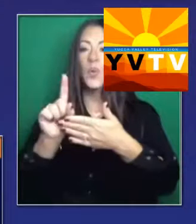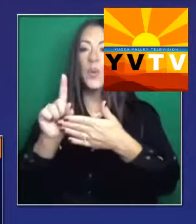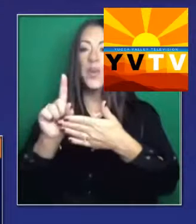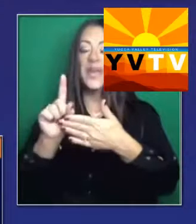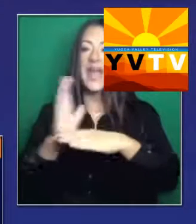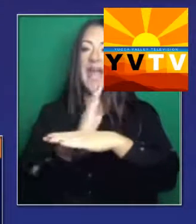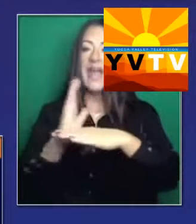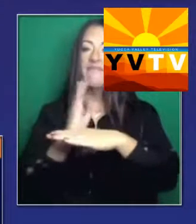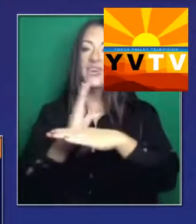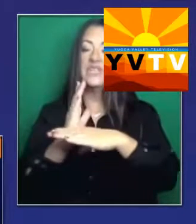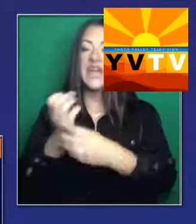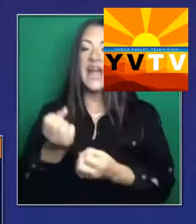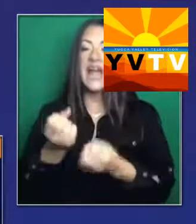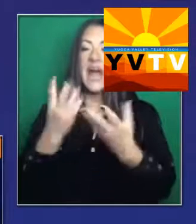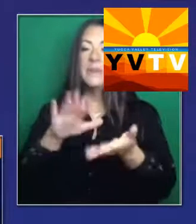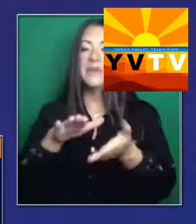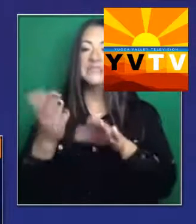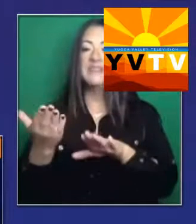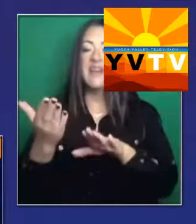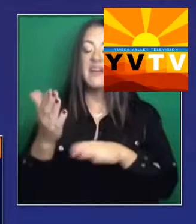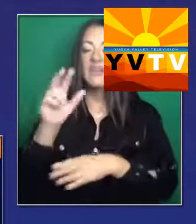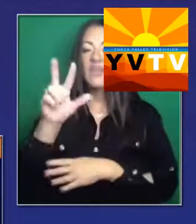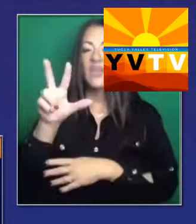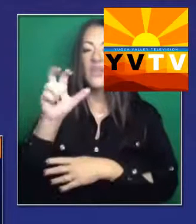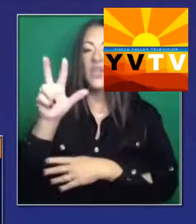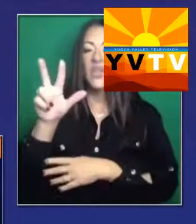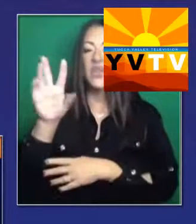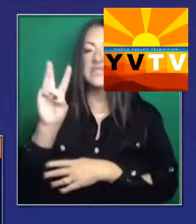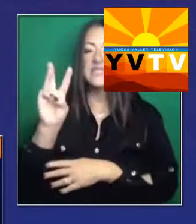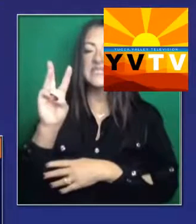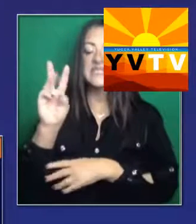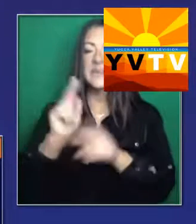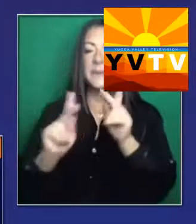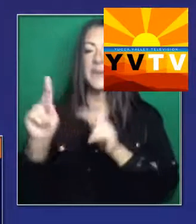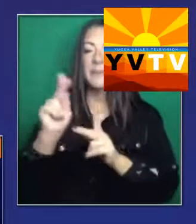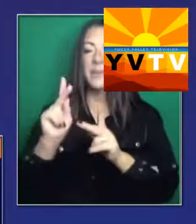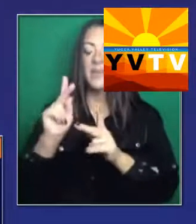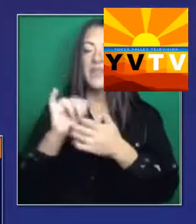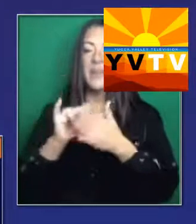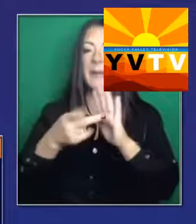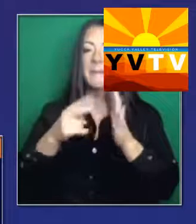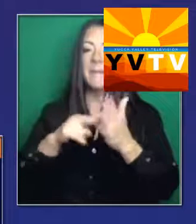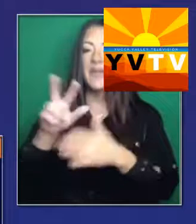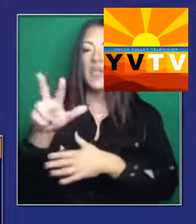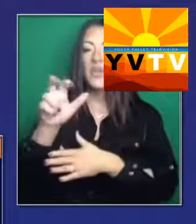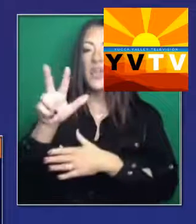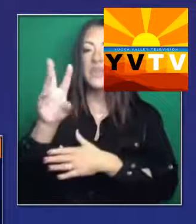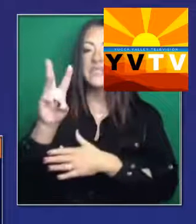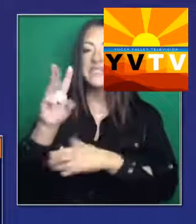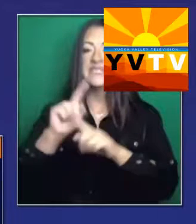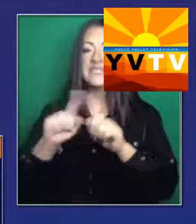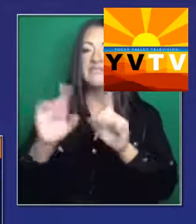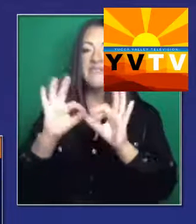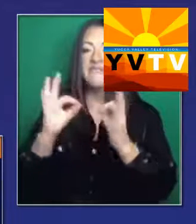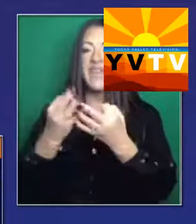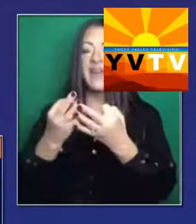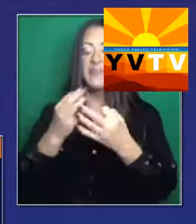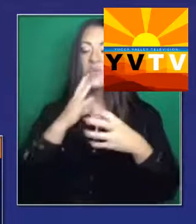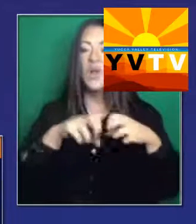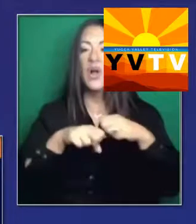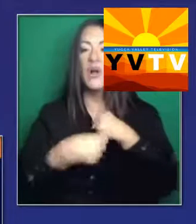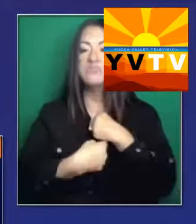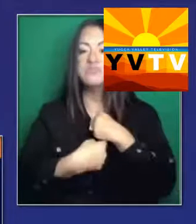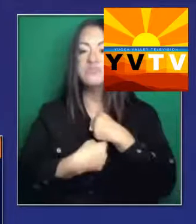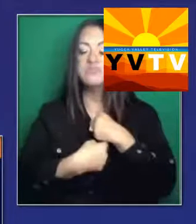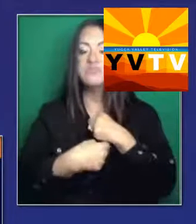lives lost, families torn apart because of this pandemic. Just put it in perspective, the last 14 days, close to